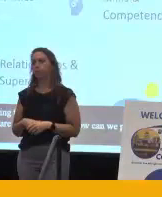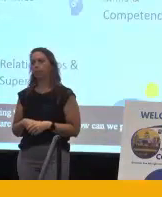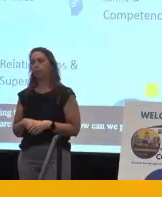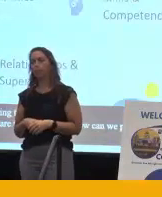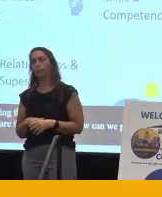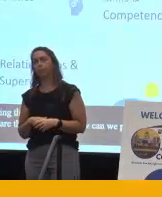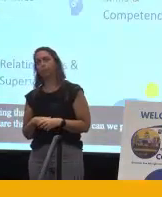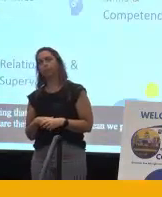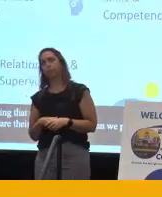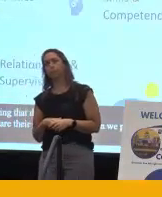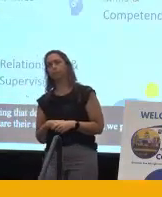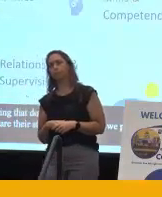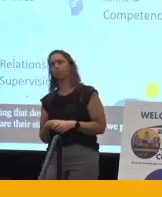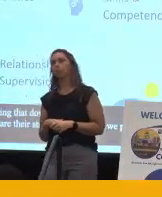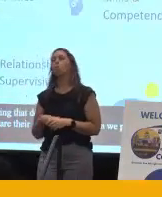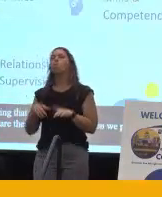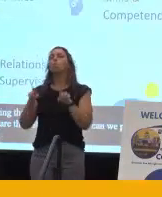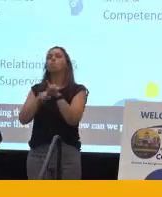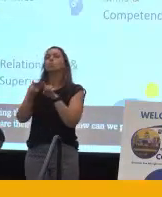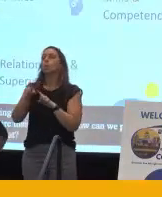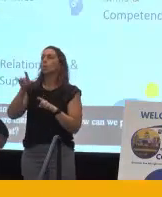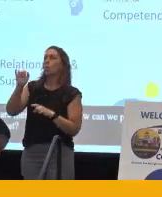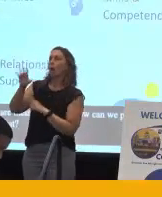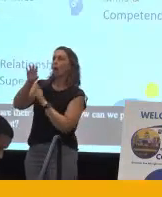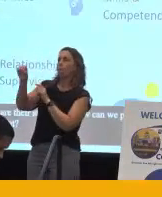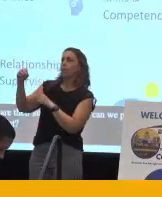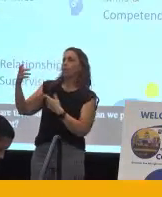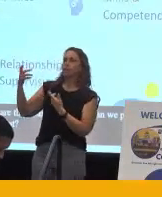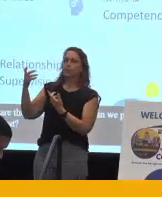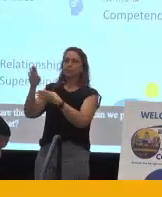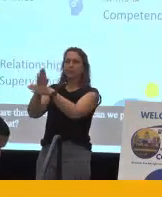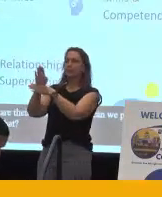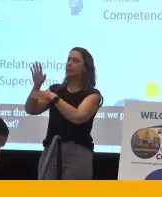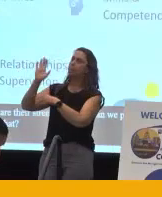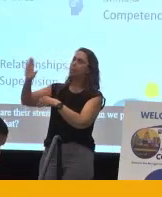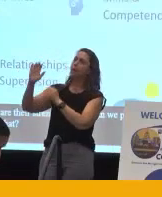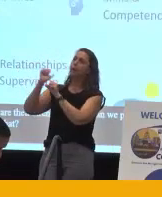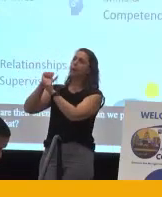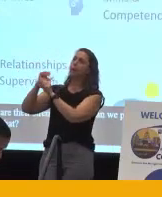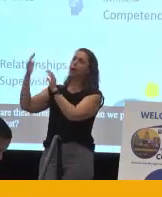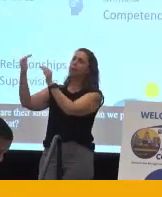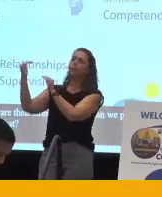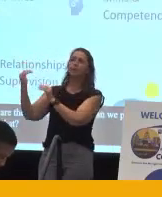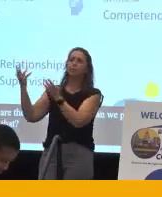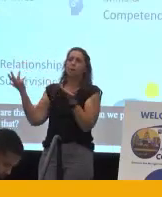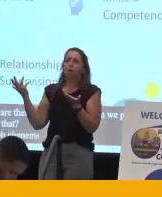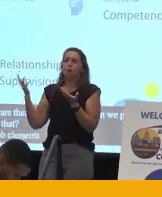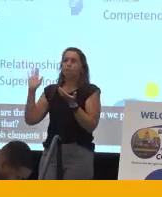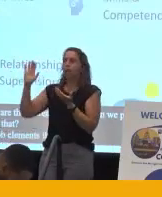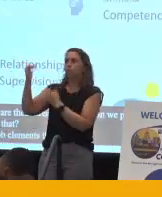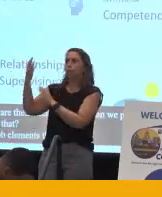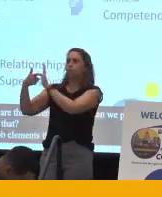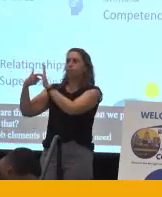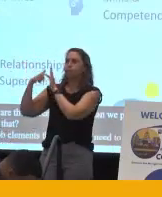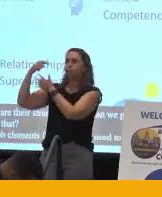But then also, what are the work expectations? What are those job elements that we really need to look at? So starting to think